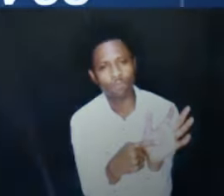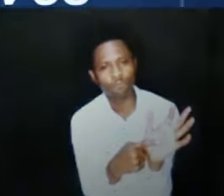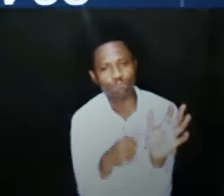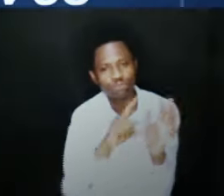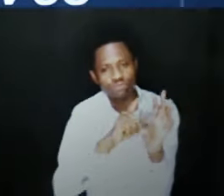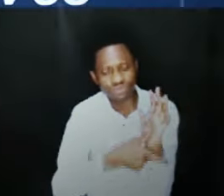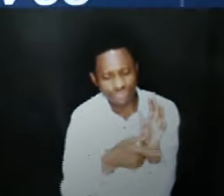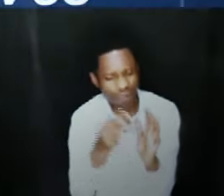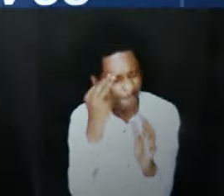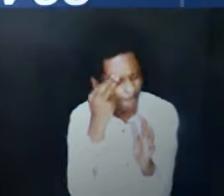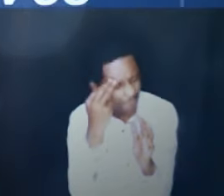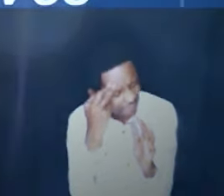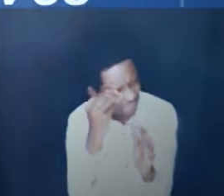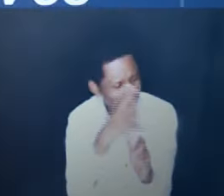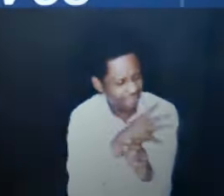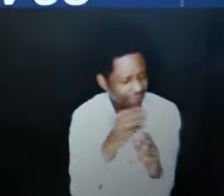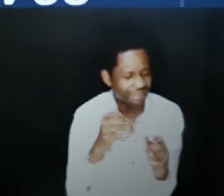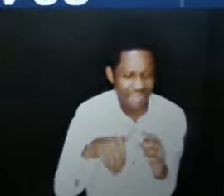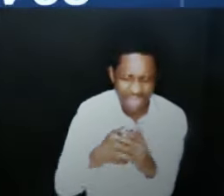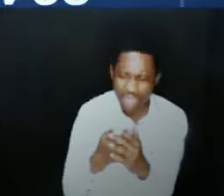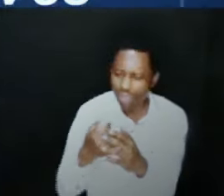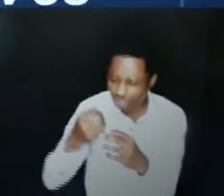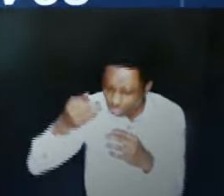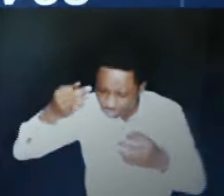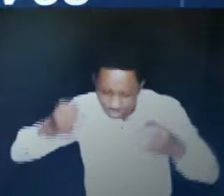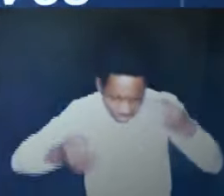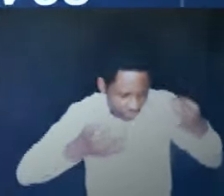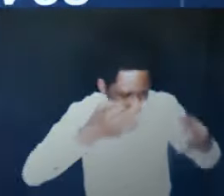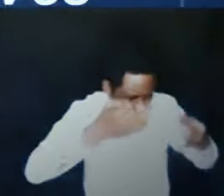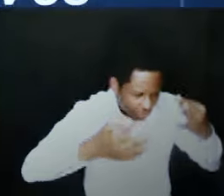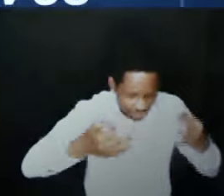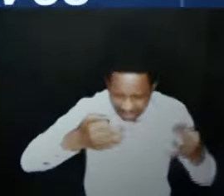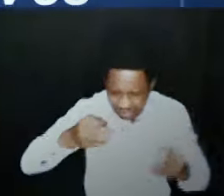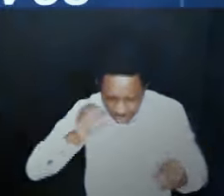mind and the way he judges things.